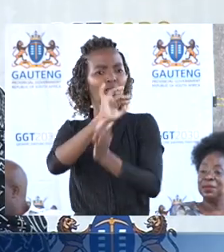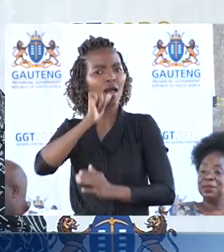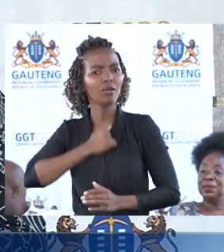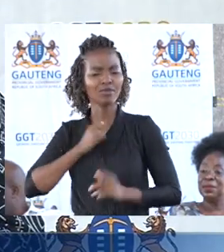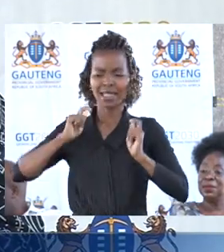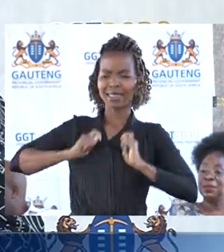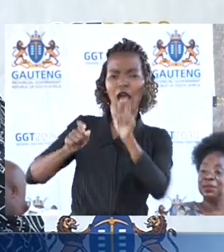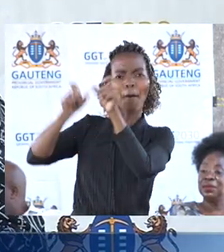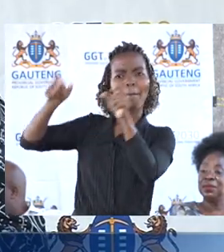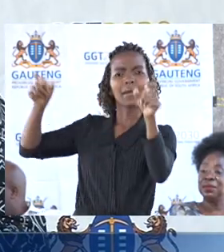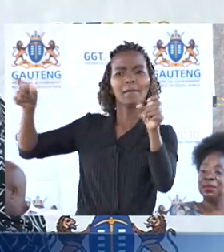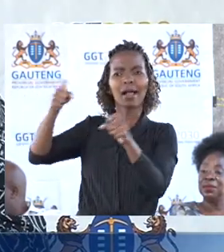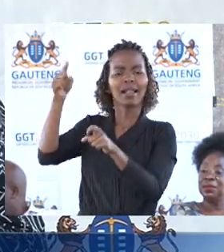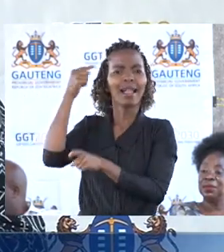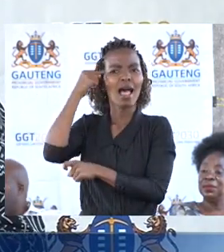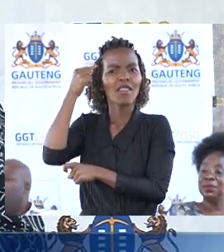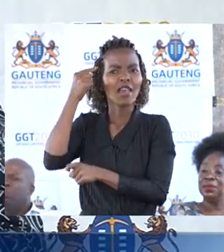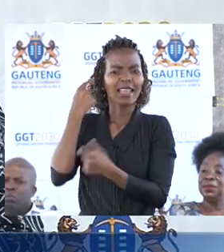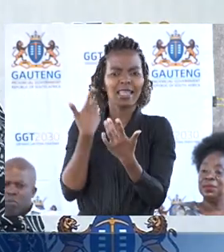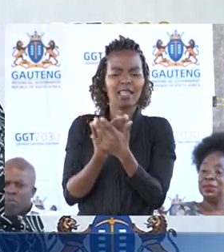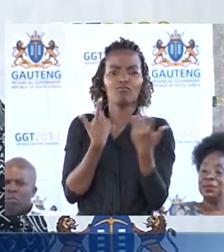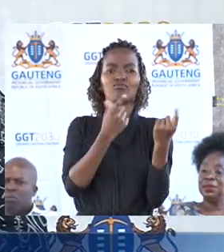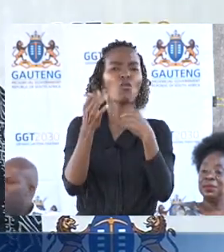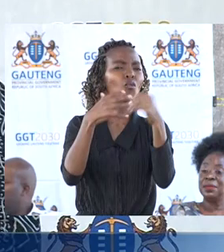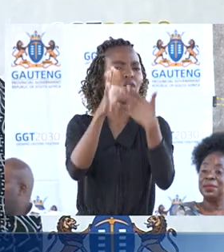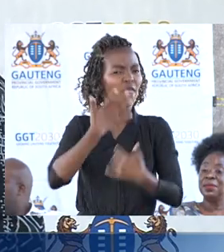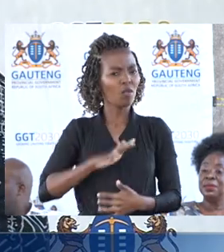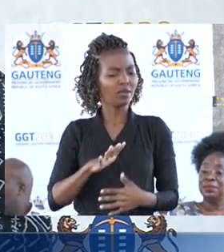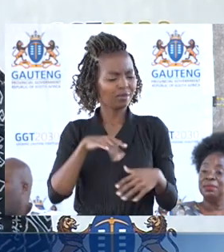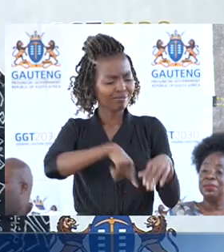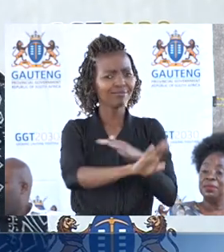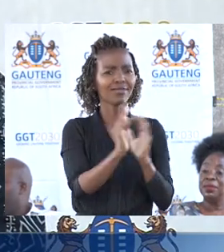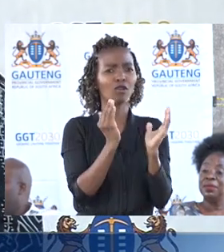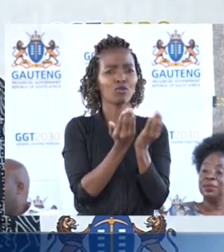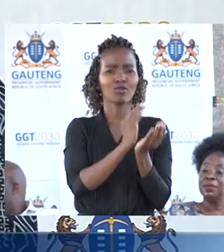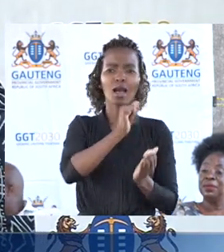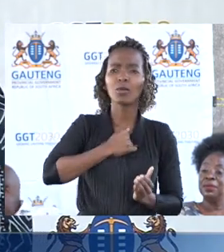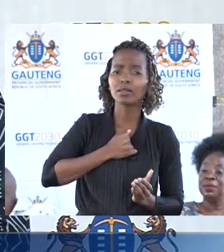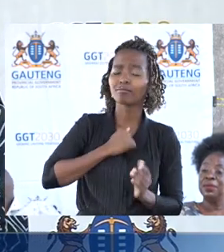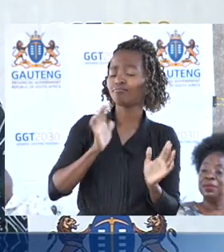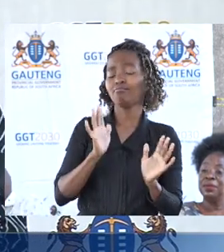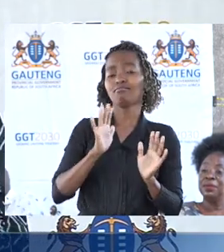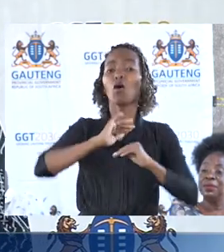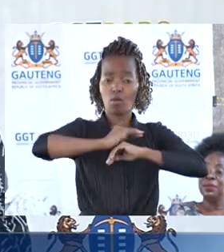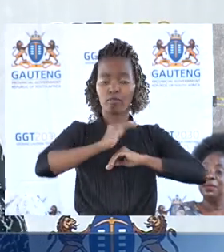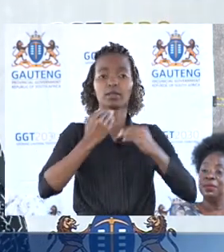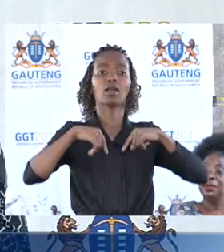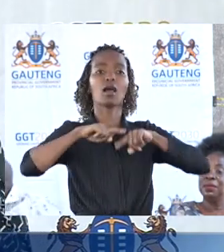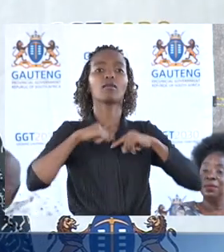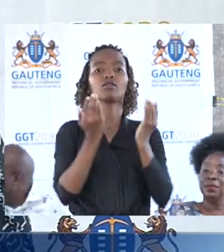tired of people that think that they can do as they wish in our schools. We are protecting our